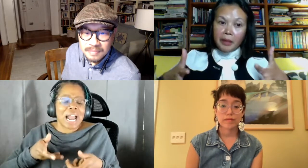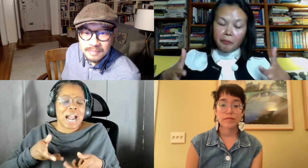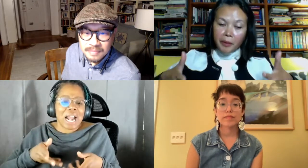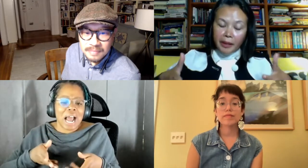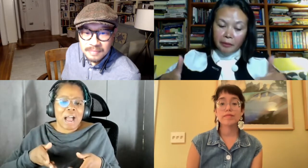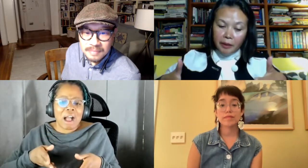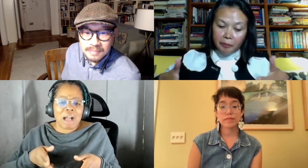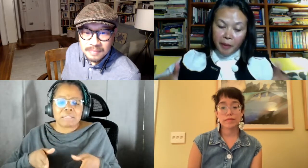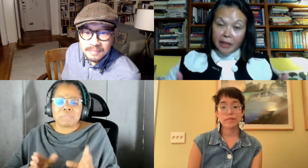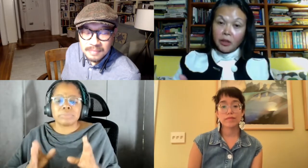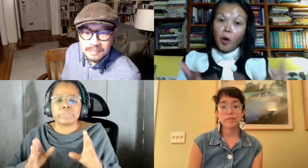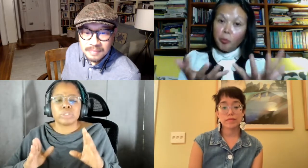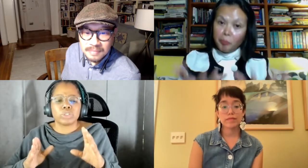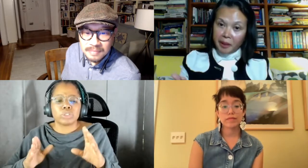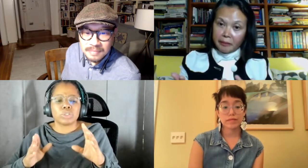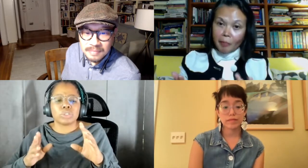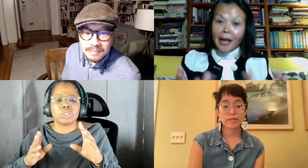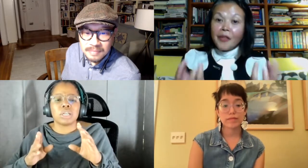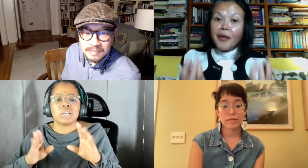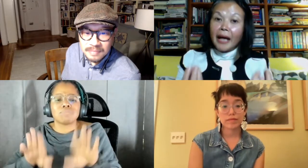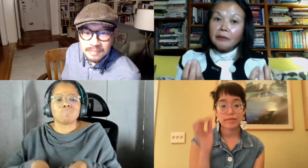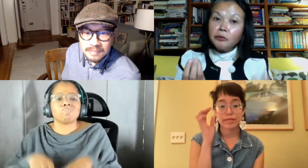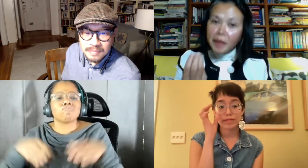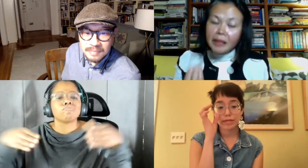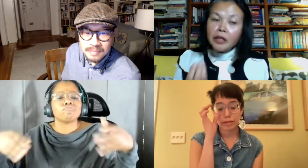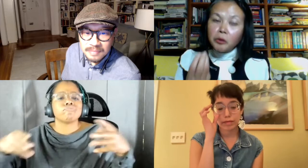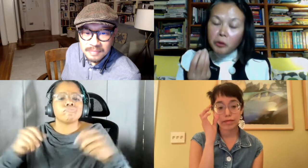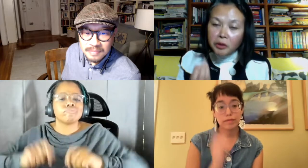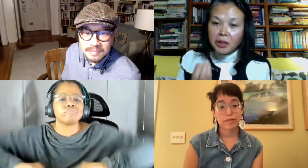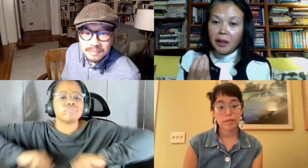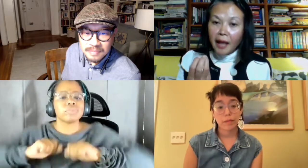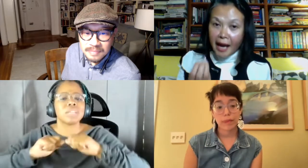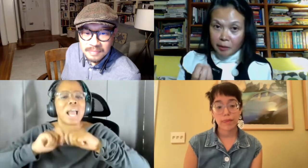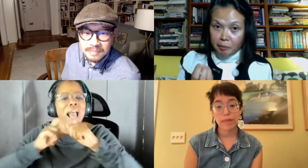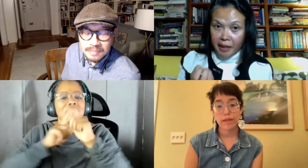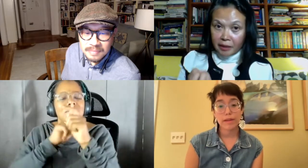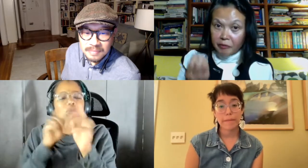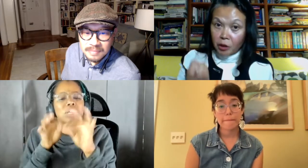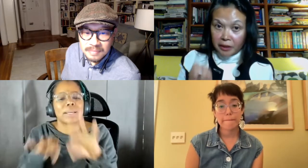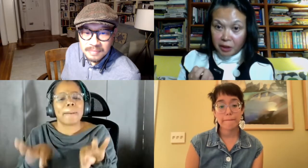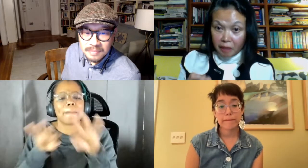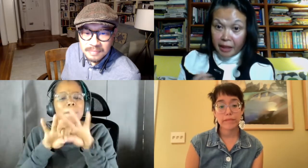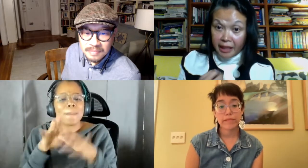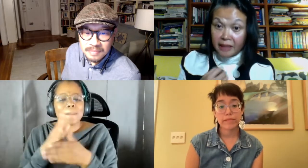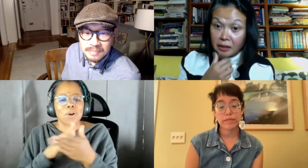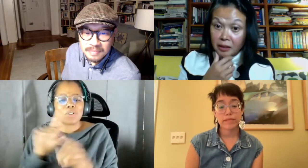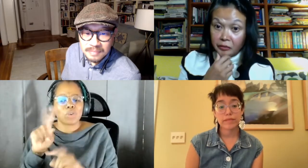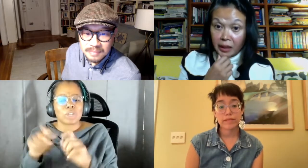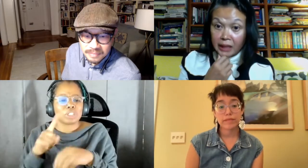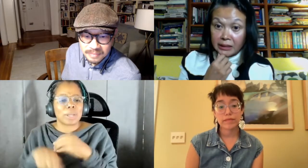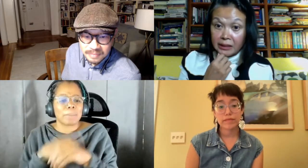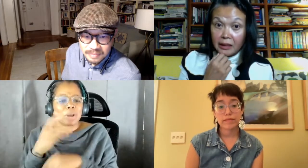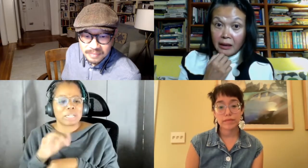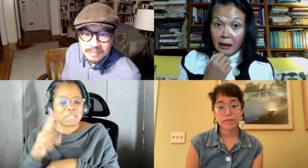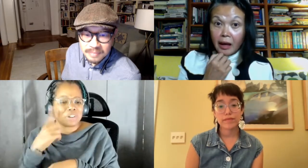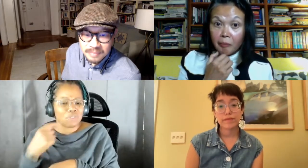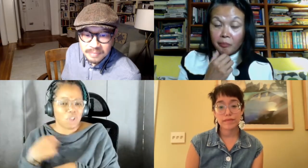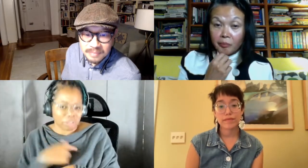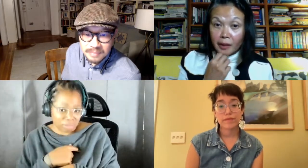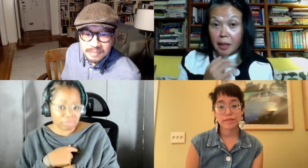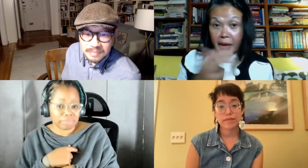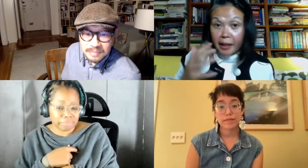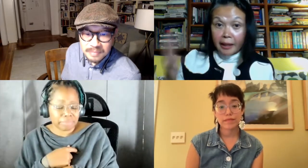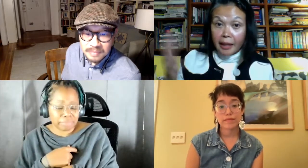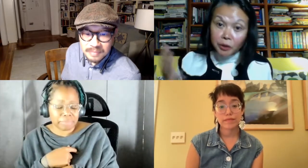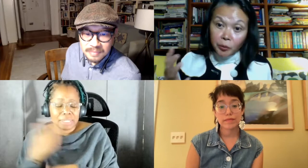It breaks open that really crucial aspect of the question of identity for us